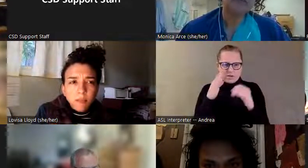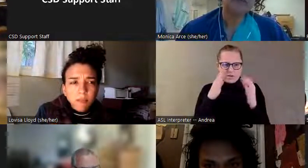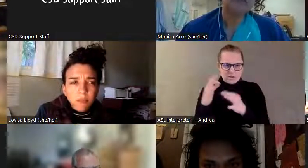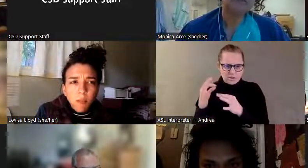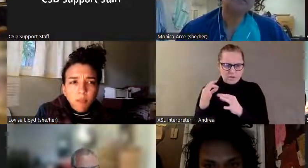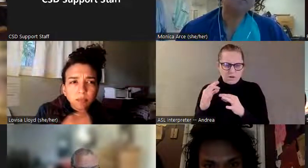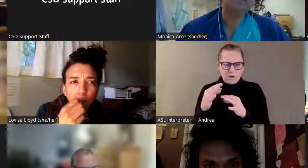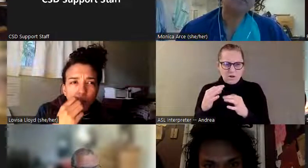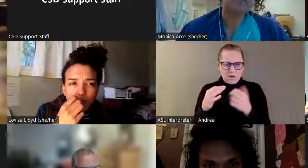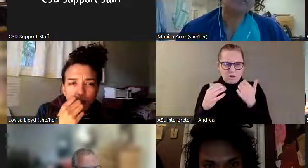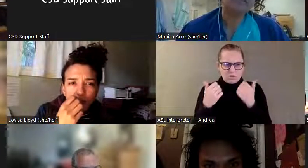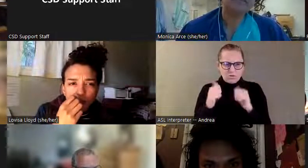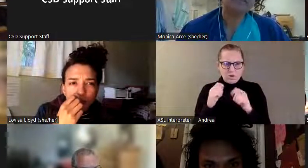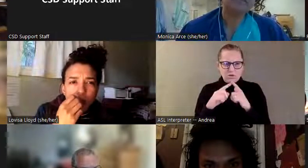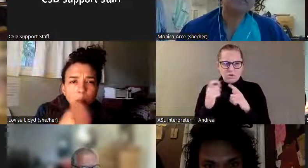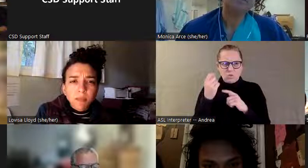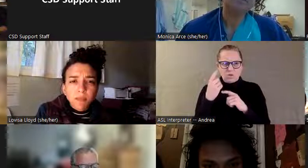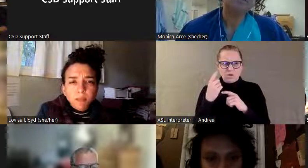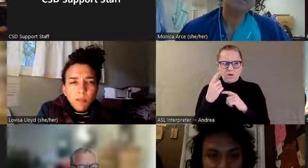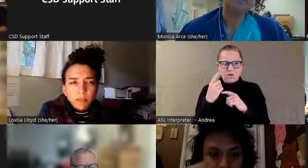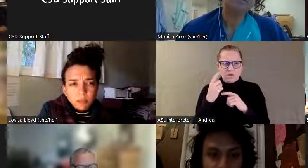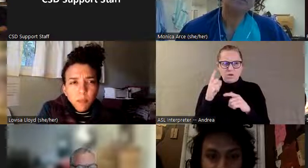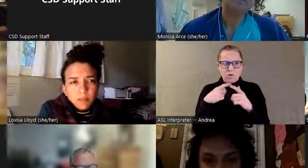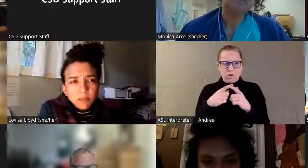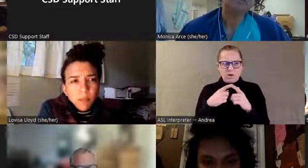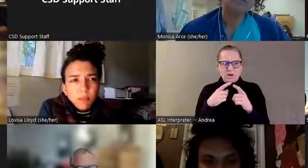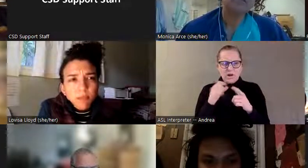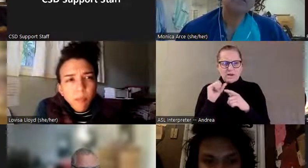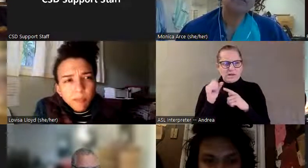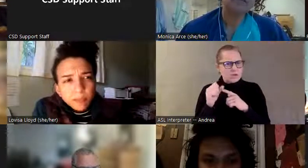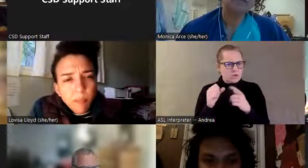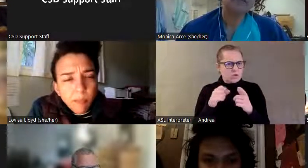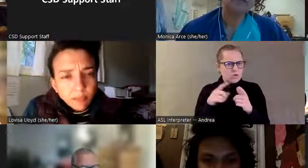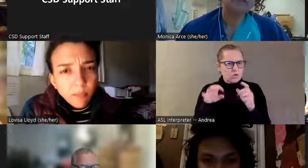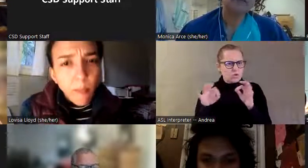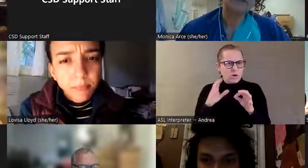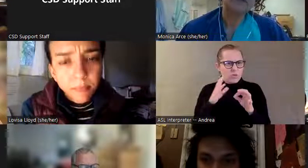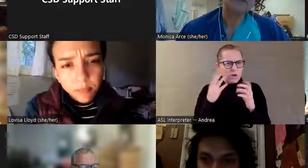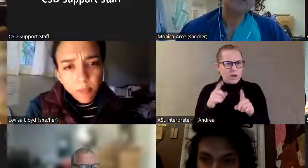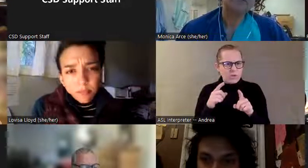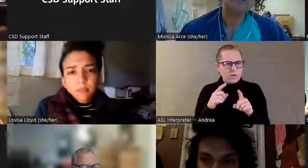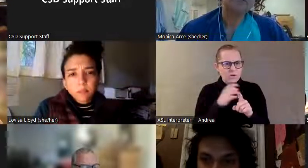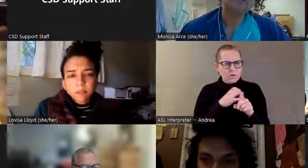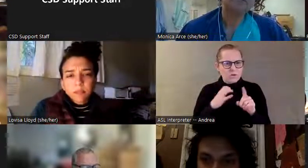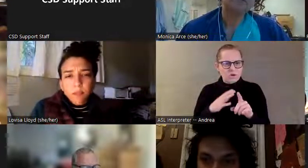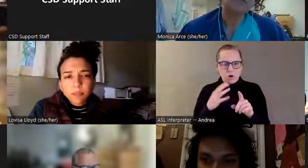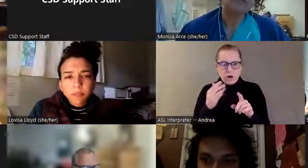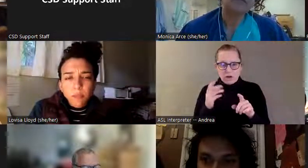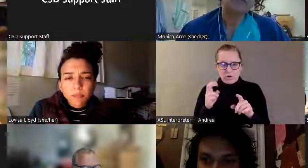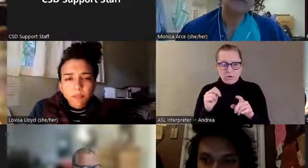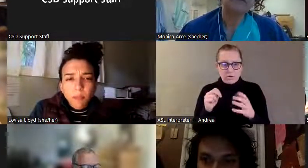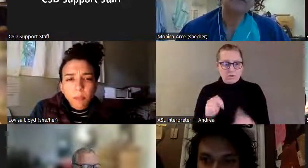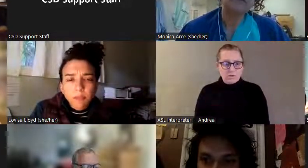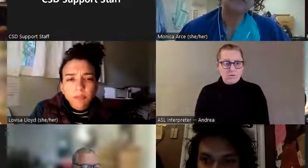trying to understand when the situation you're describing would happen, Commissioner Handelman.